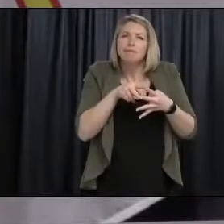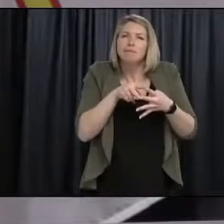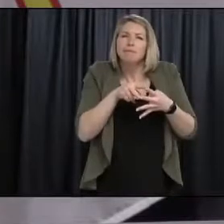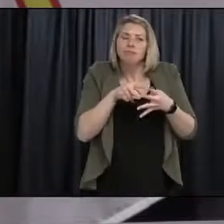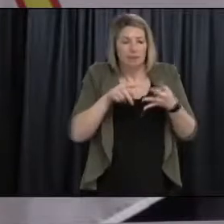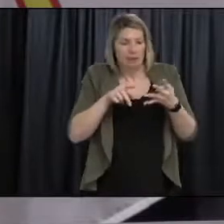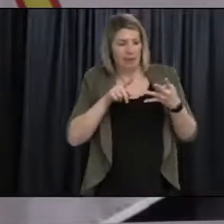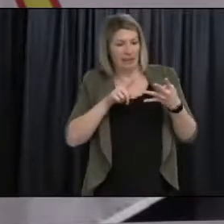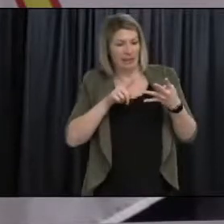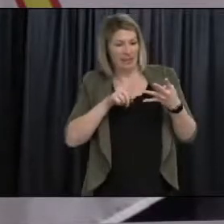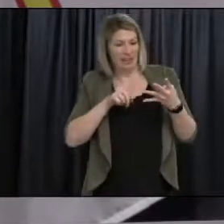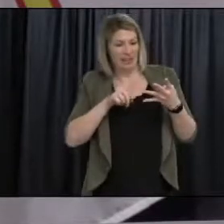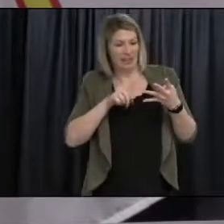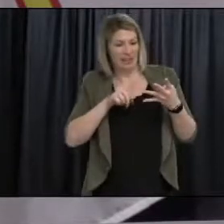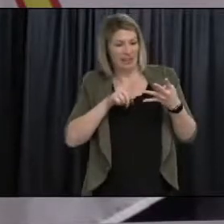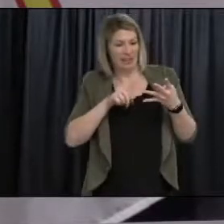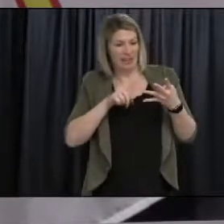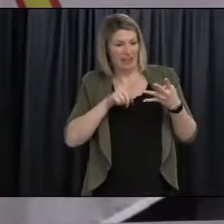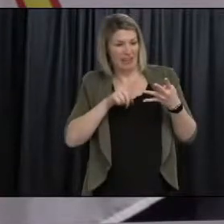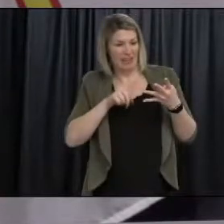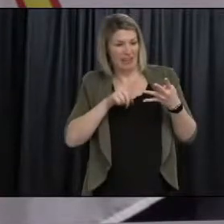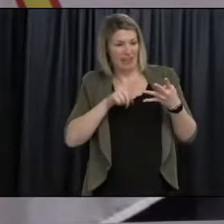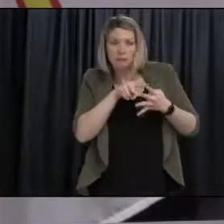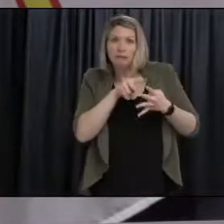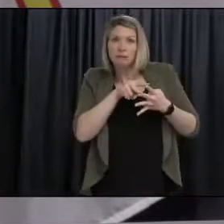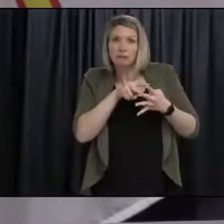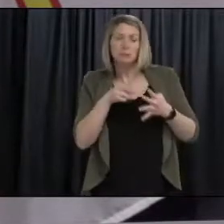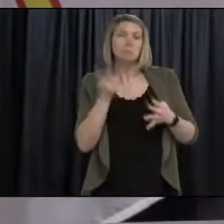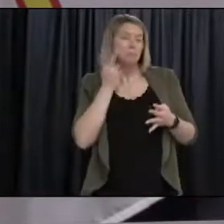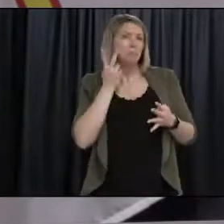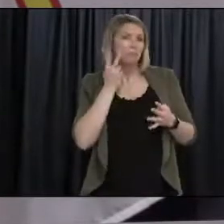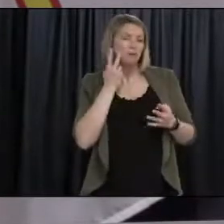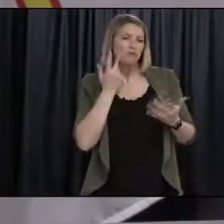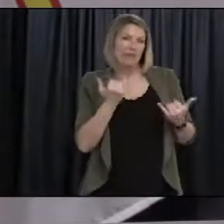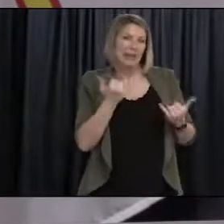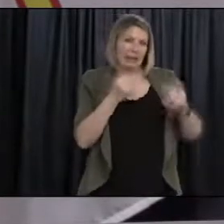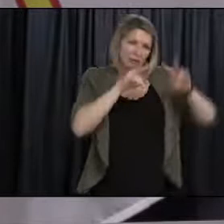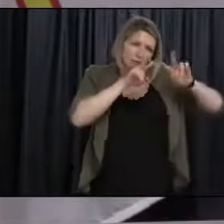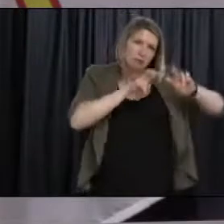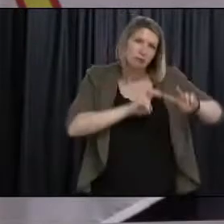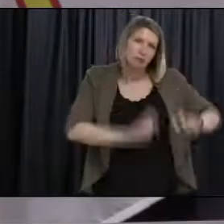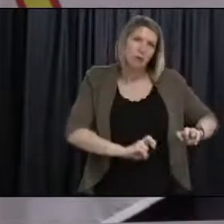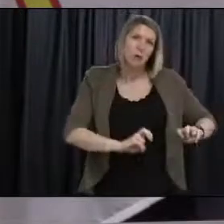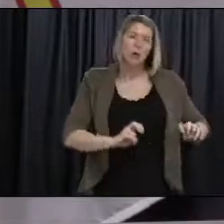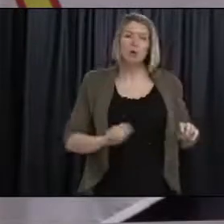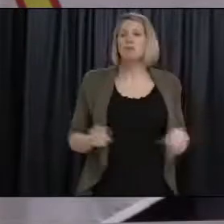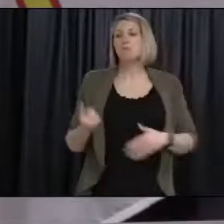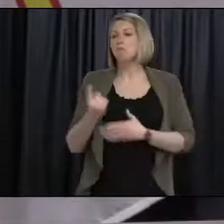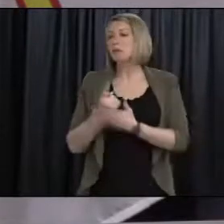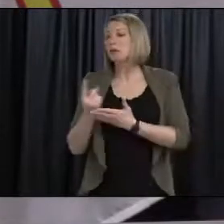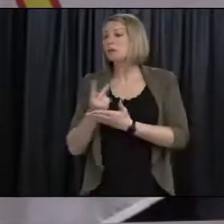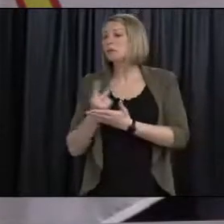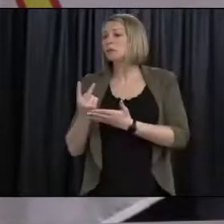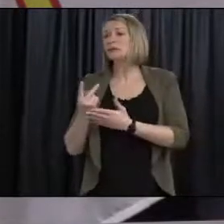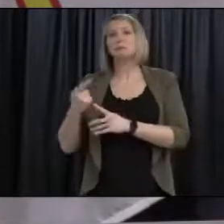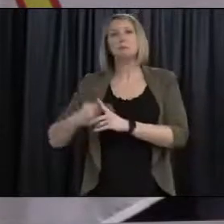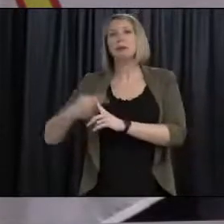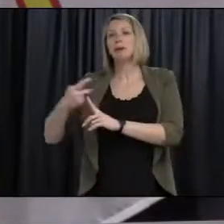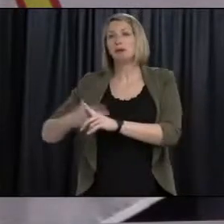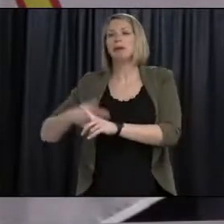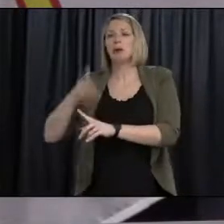vector vaccine, and so we'll have some more information in the coming weeks to months, and